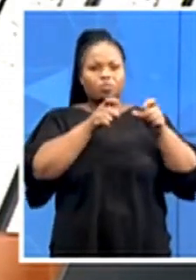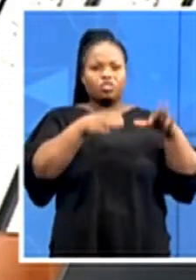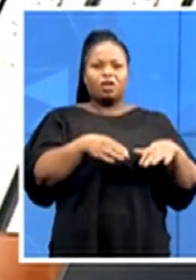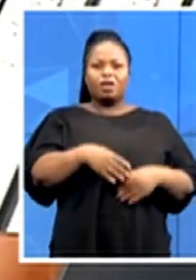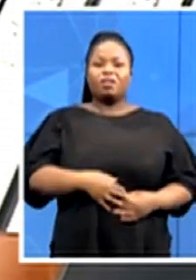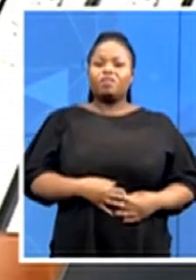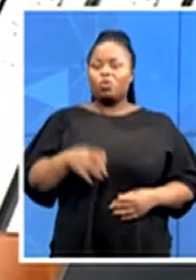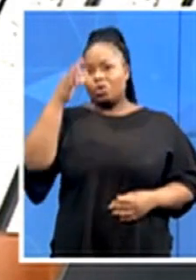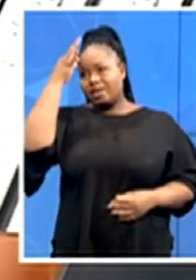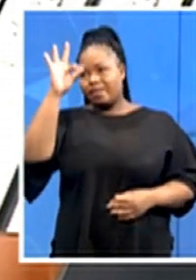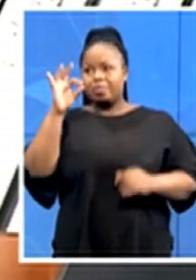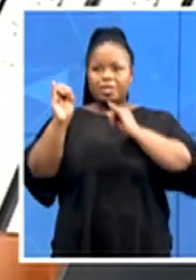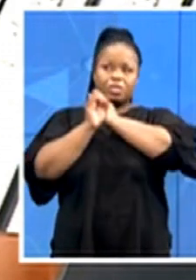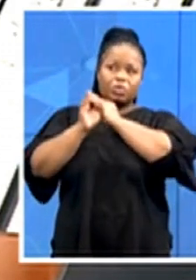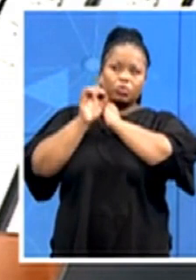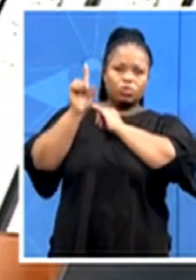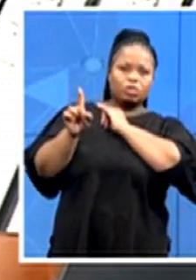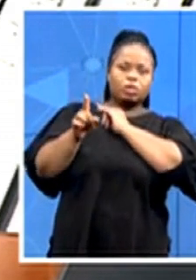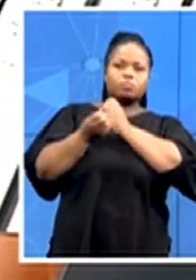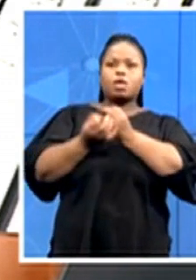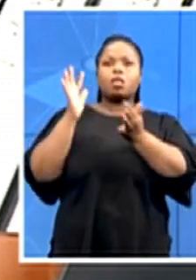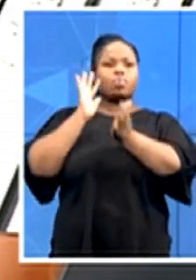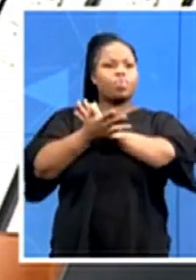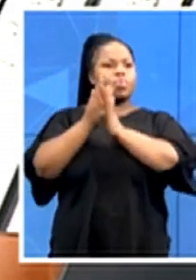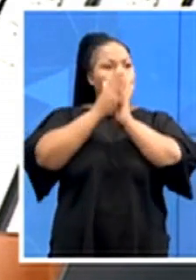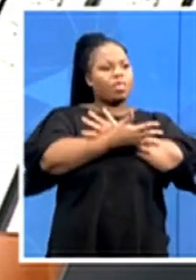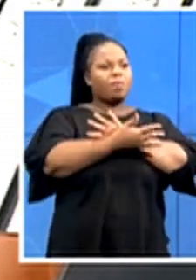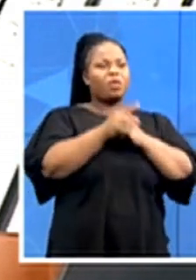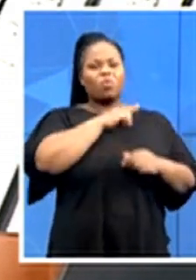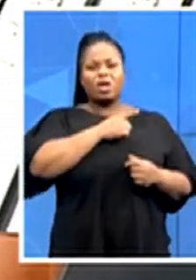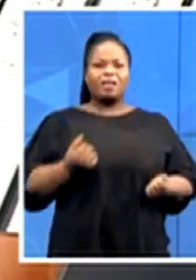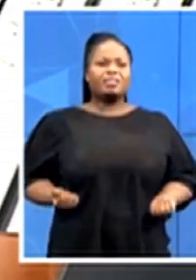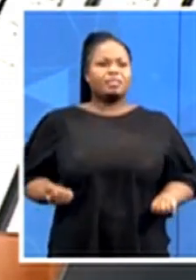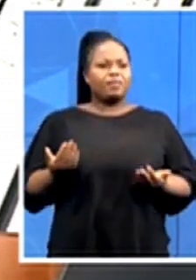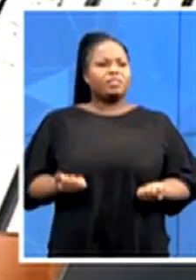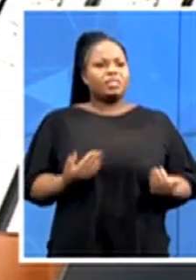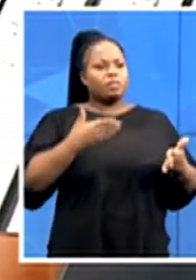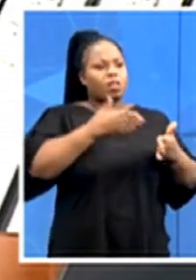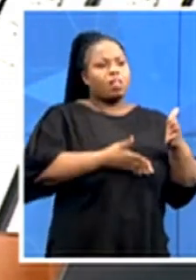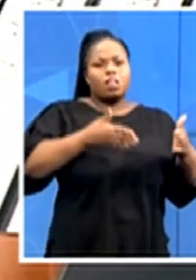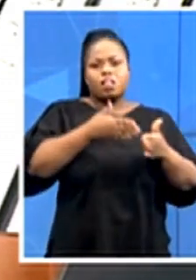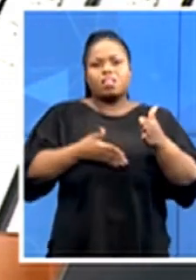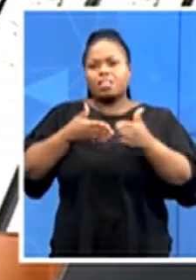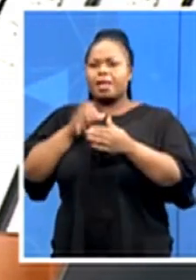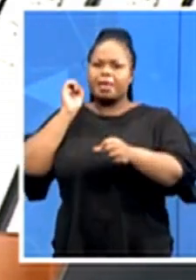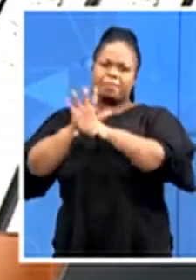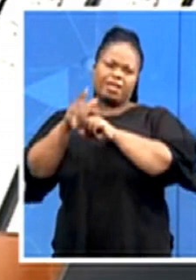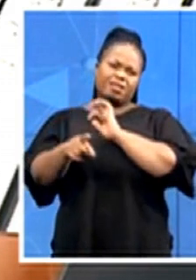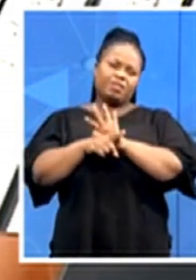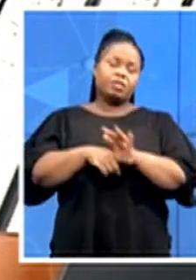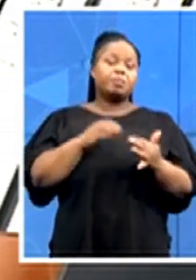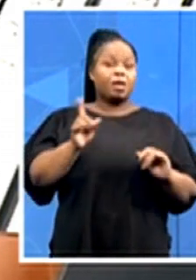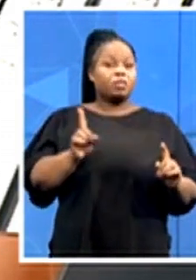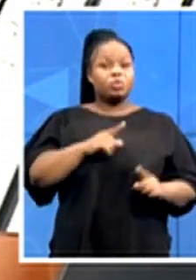the resulting impact on the provision of services, the reality is that the work of government, yes,